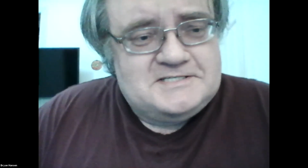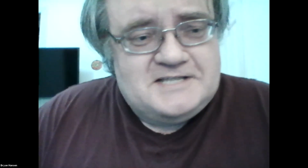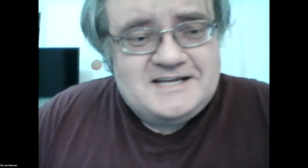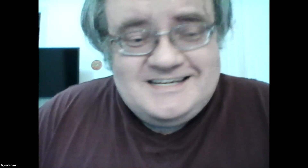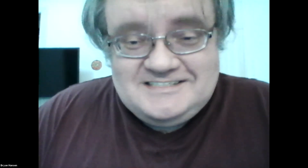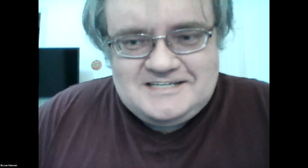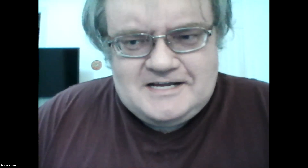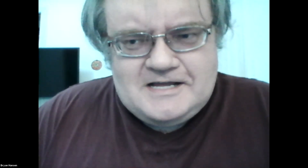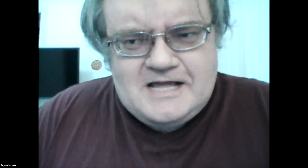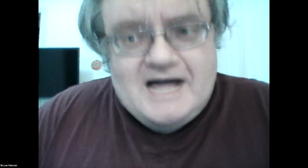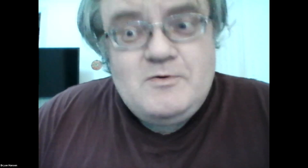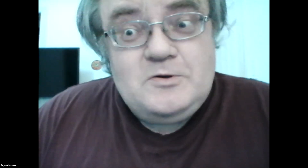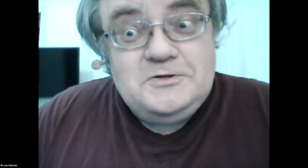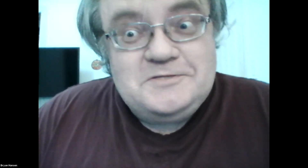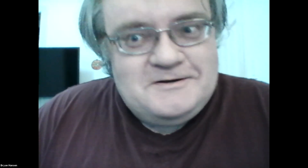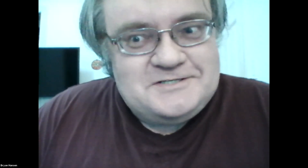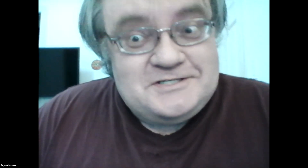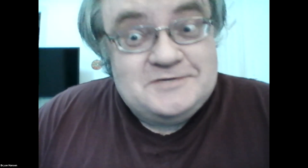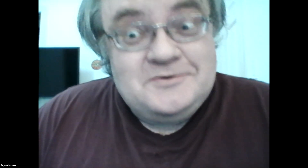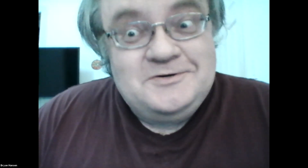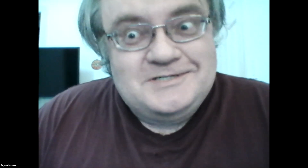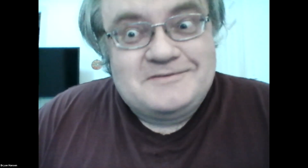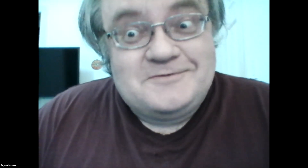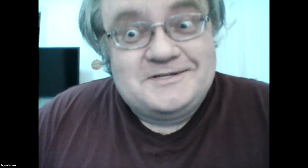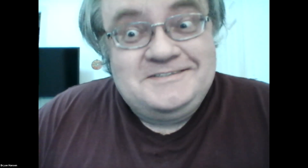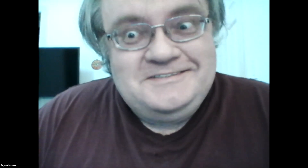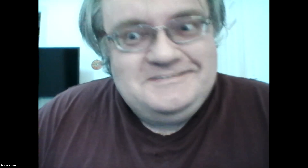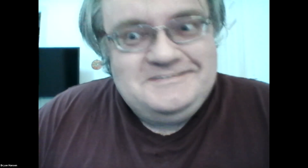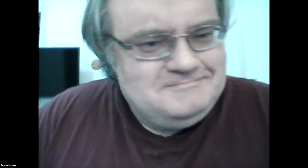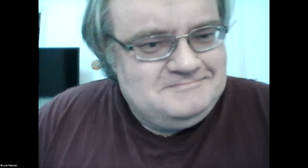lines. It's like, yeah. How old are the parents you're living with?